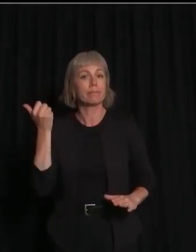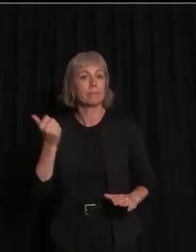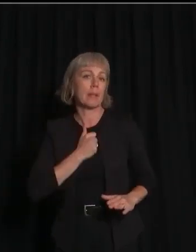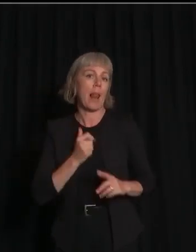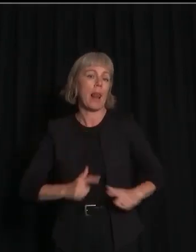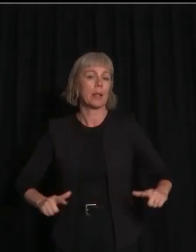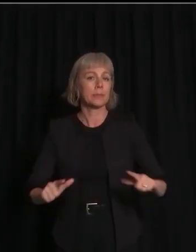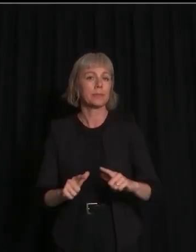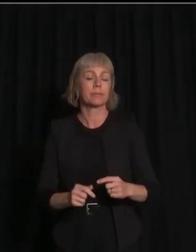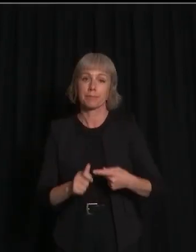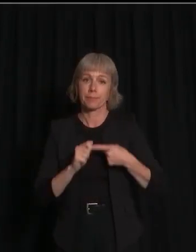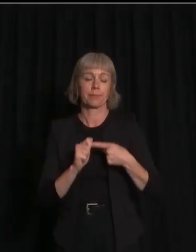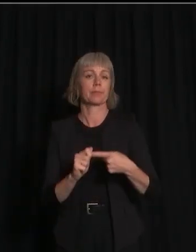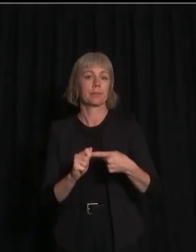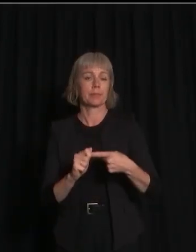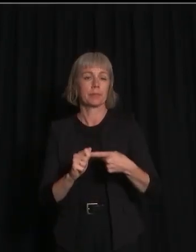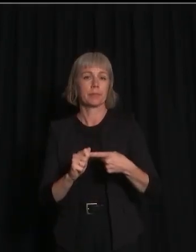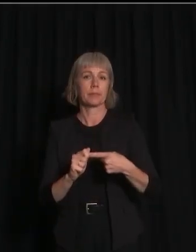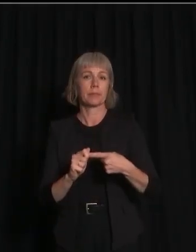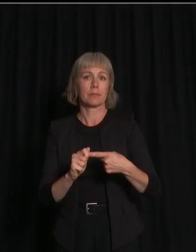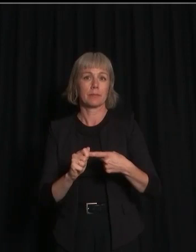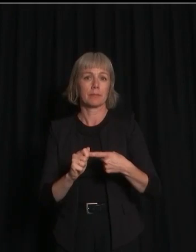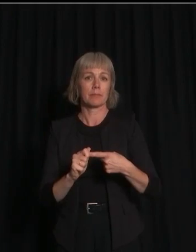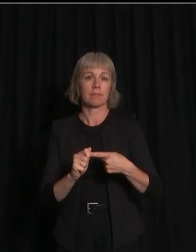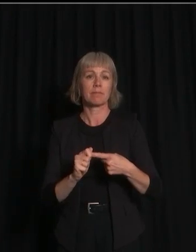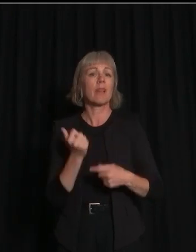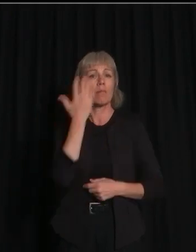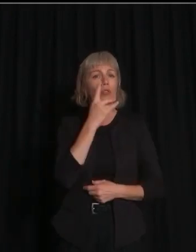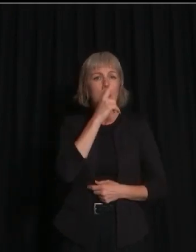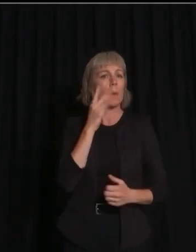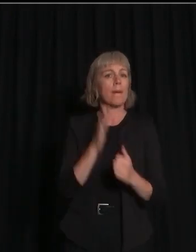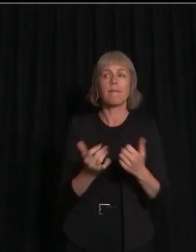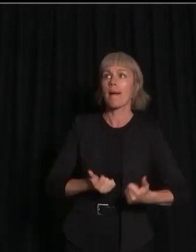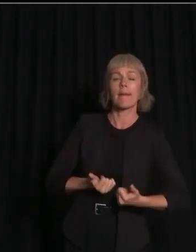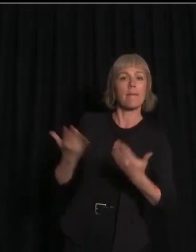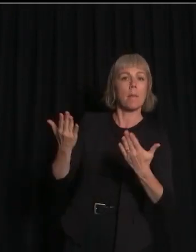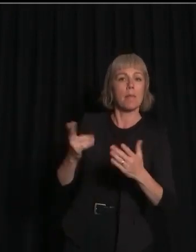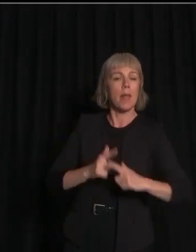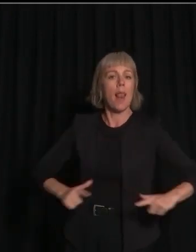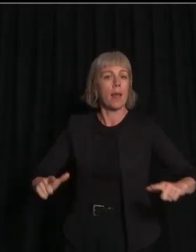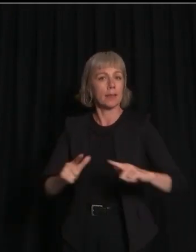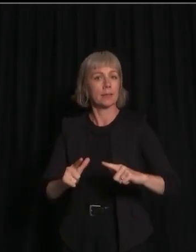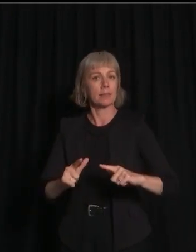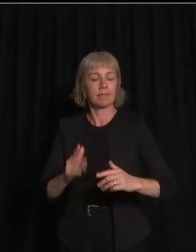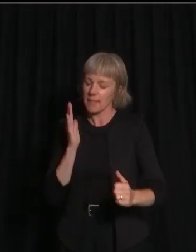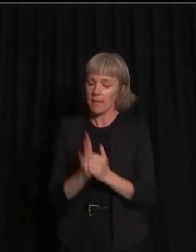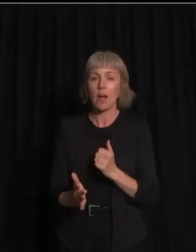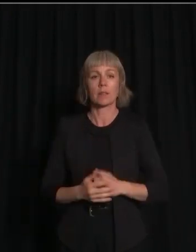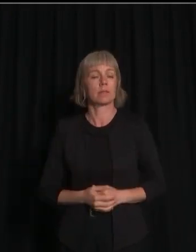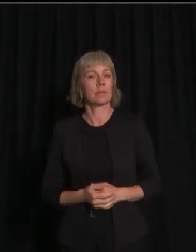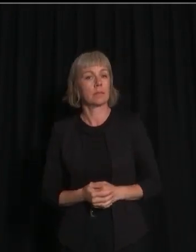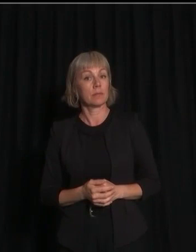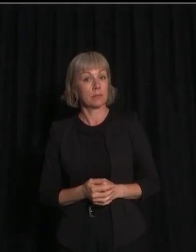Yeah, that's the first one, and sovereignty never ceded. And I think when people realise that, take it at face value, like